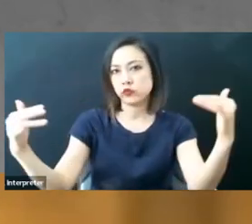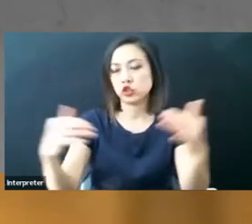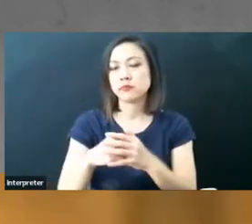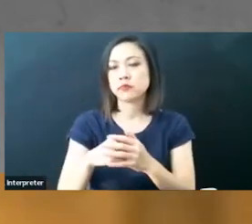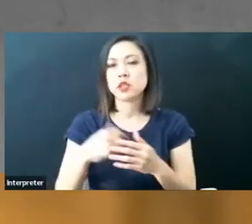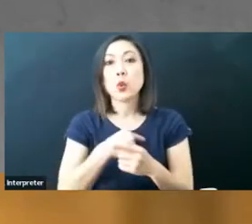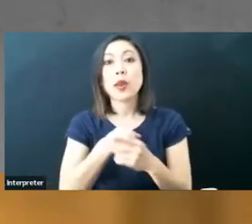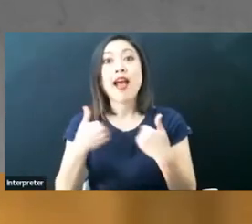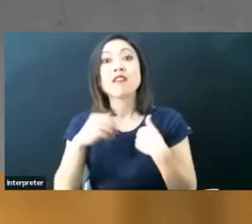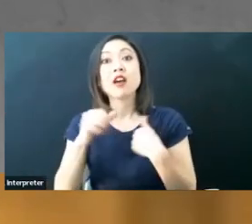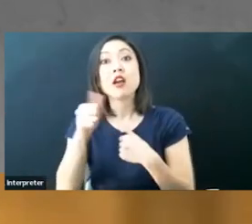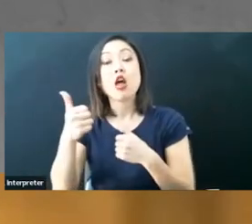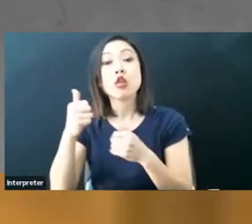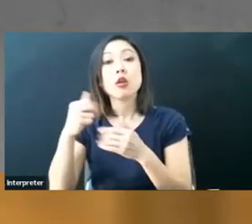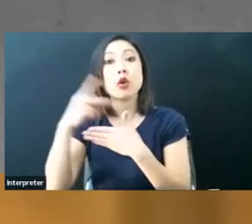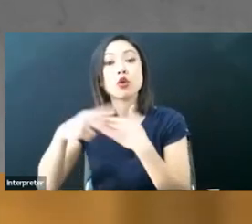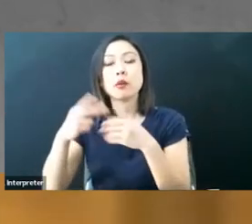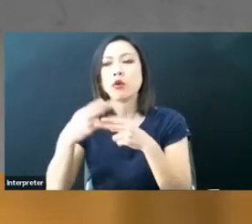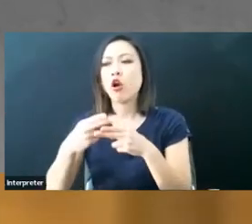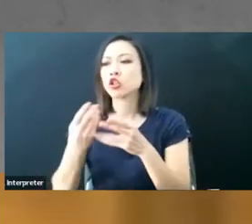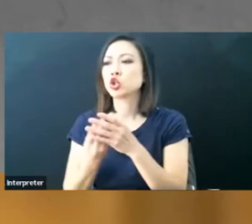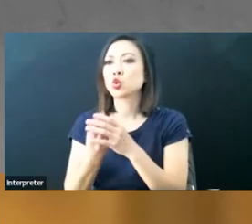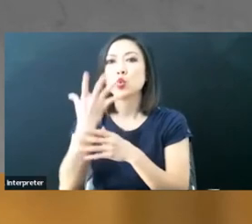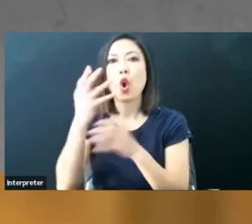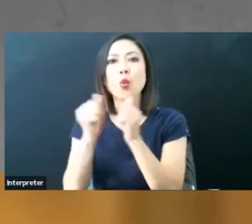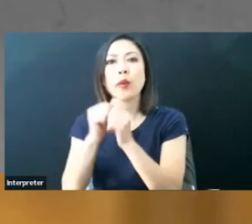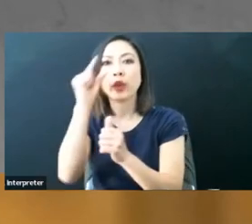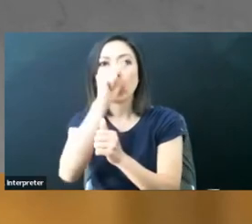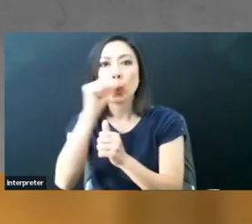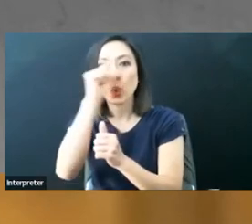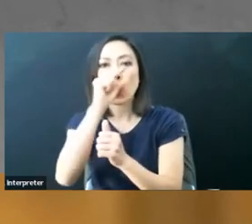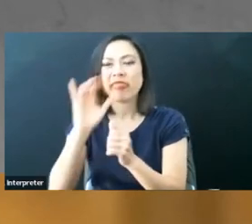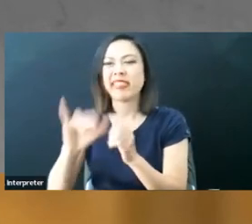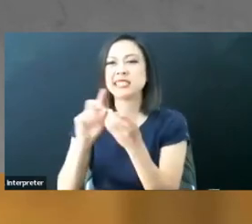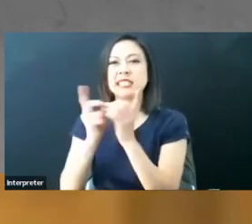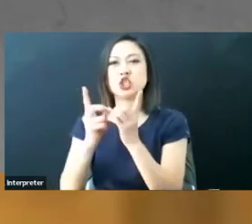Google, which is a digital skills training program, which reaches out to